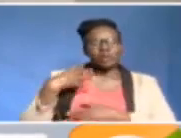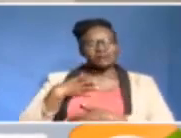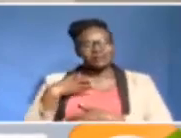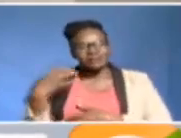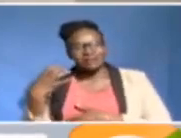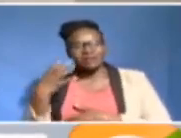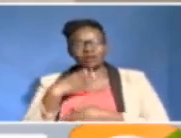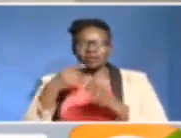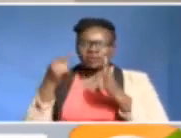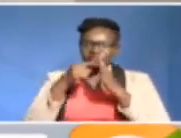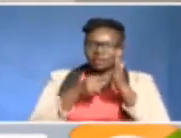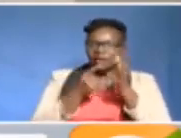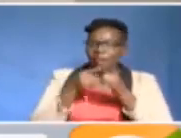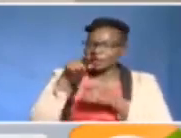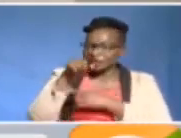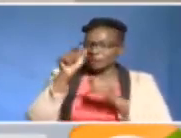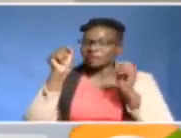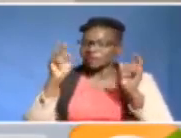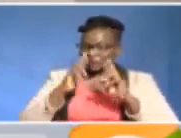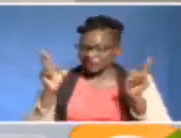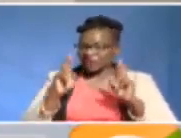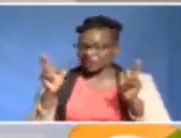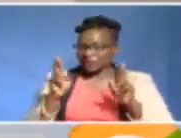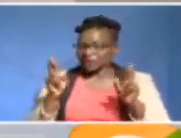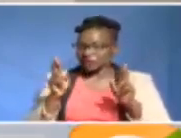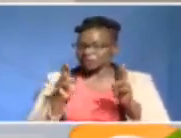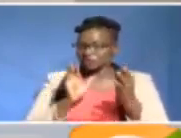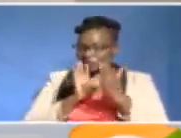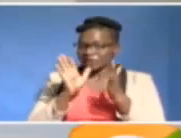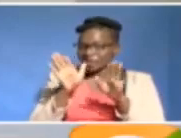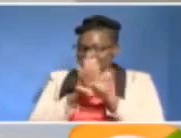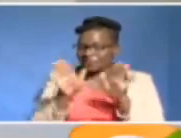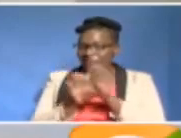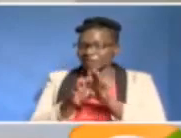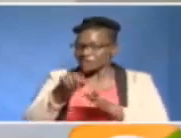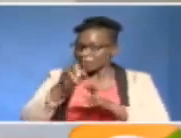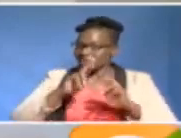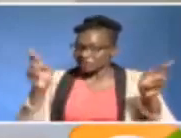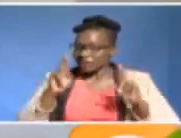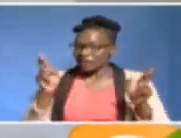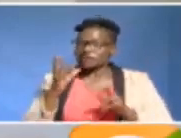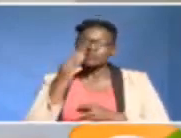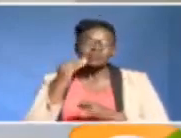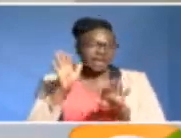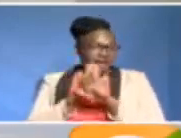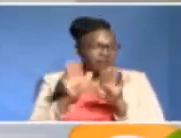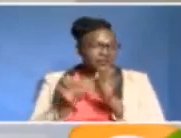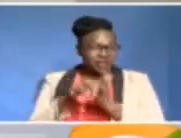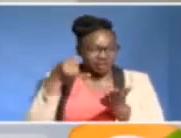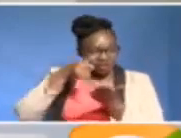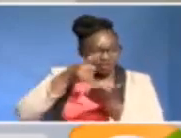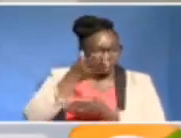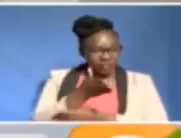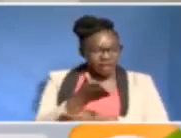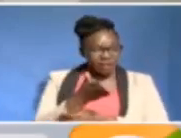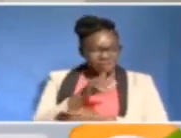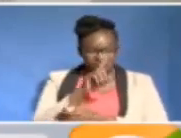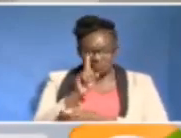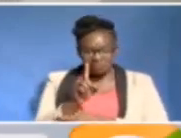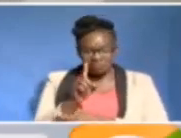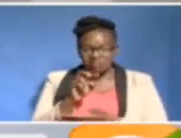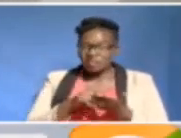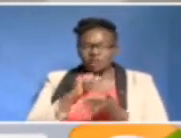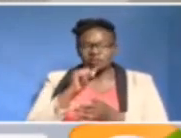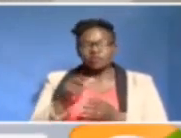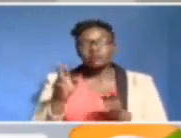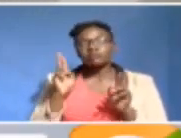But will you be able to go through what Cardi B went through? Can you be able to walk that path? So girls should not just sit there and want it to